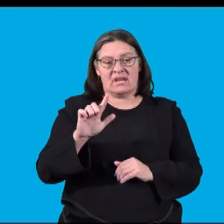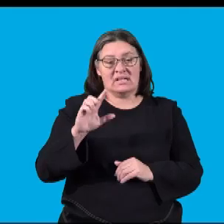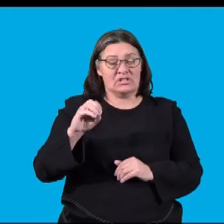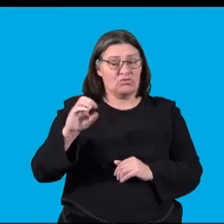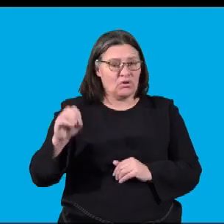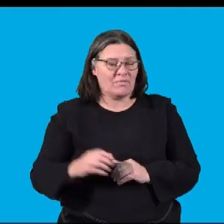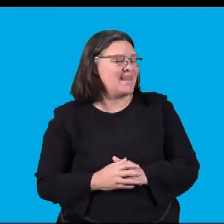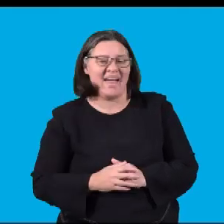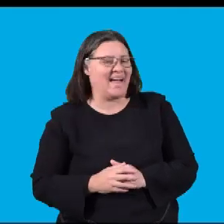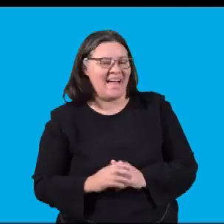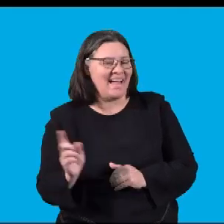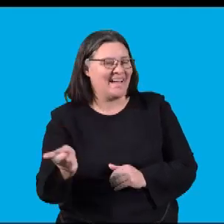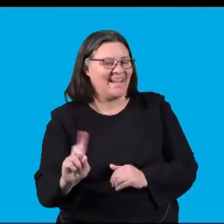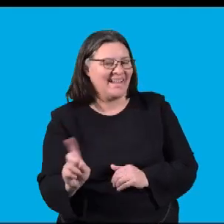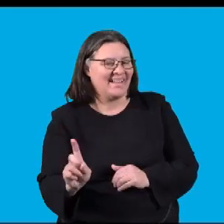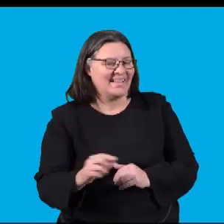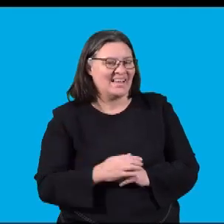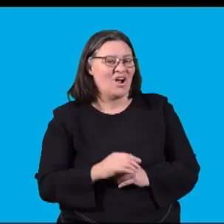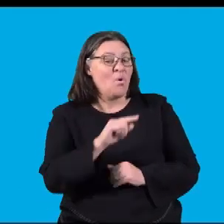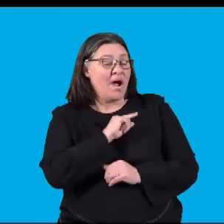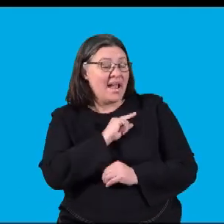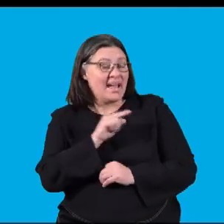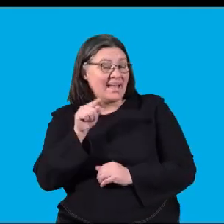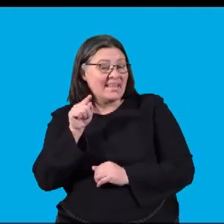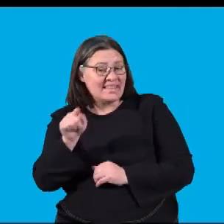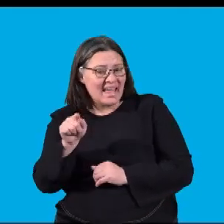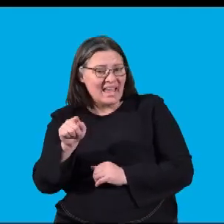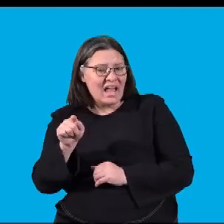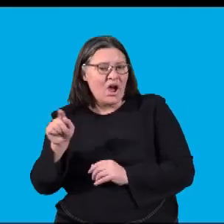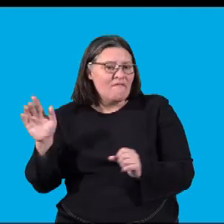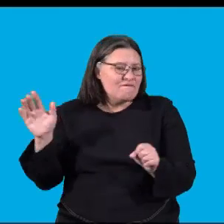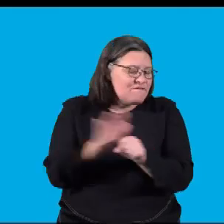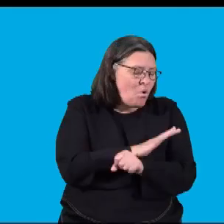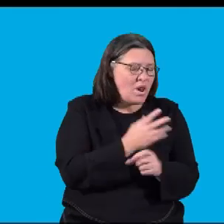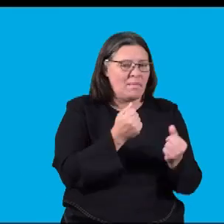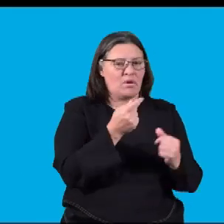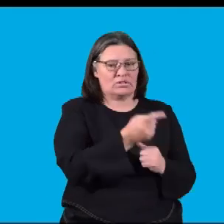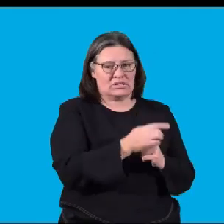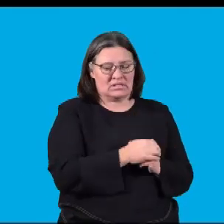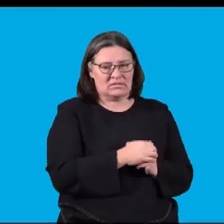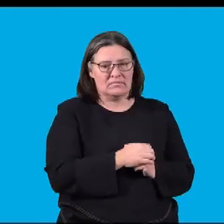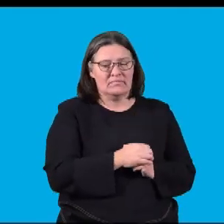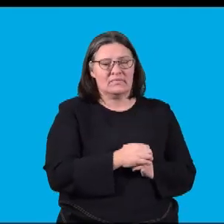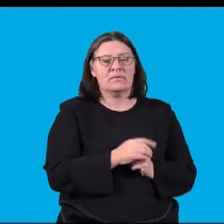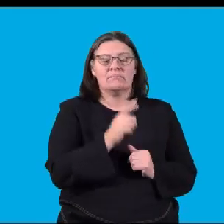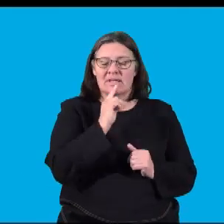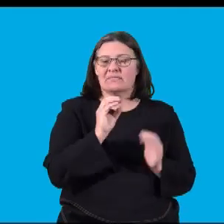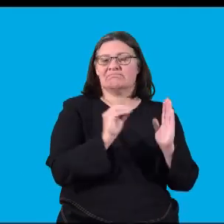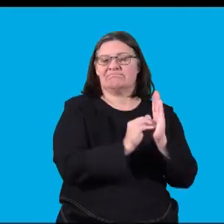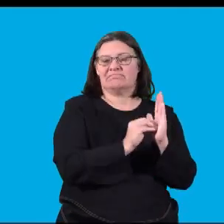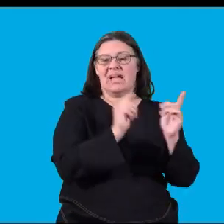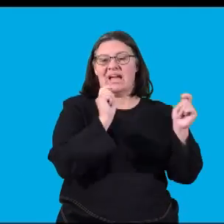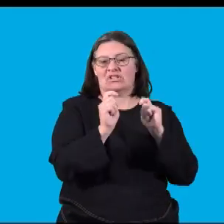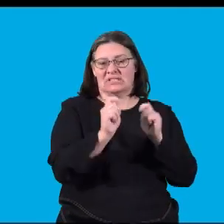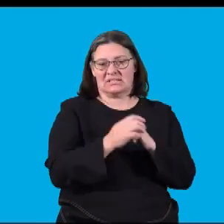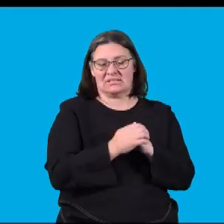the 4.7 because here we take the entire amount that has been